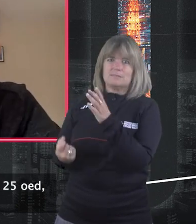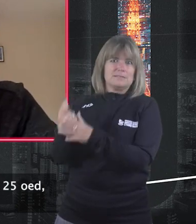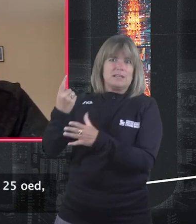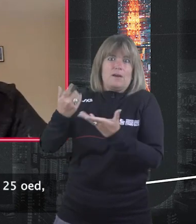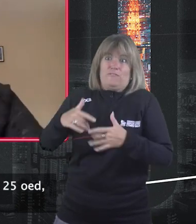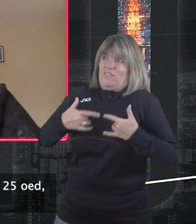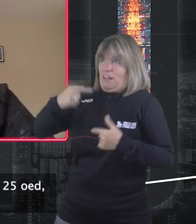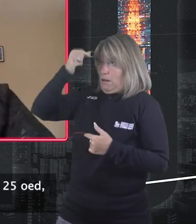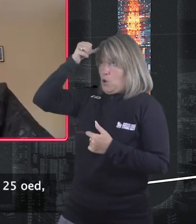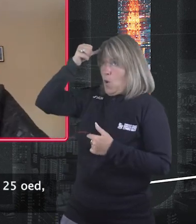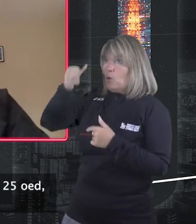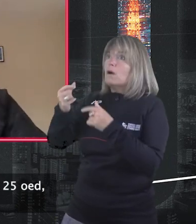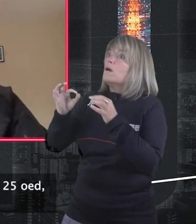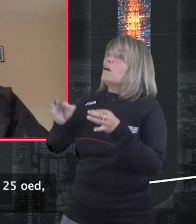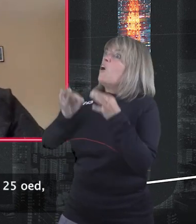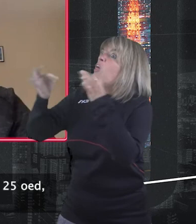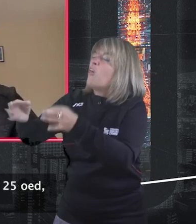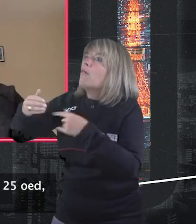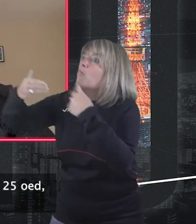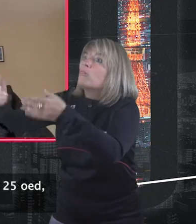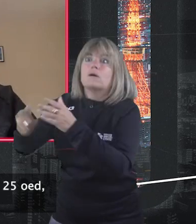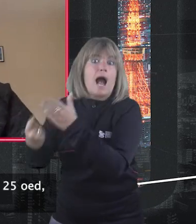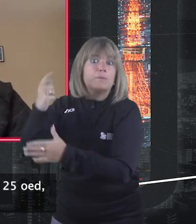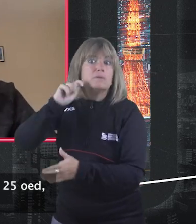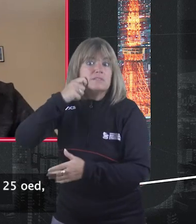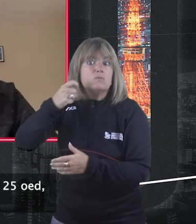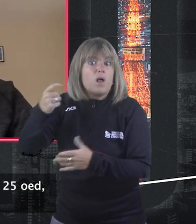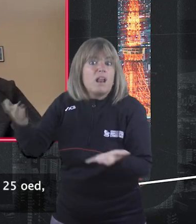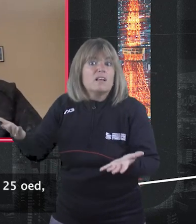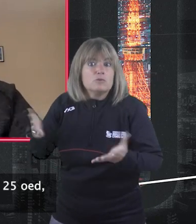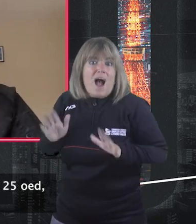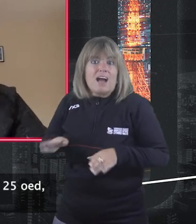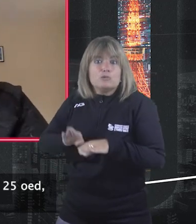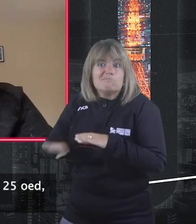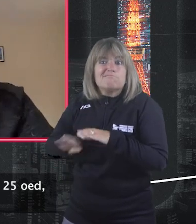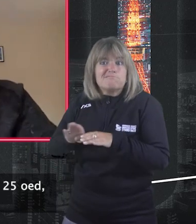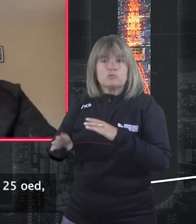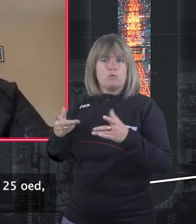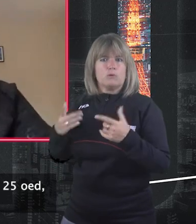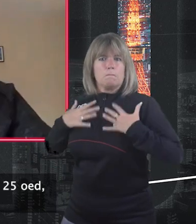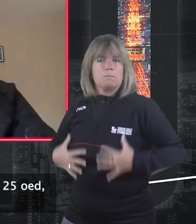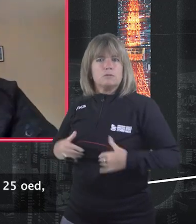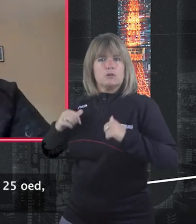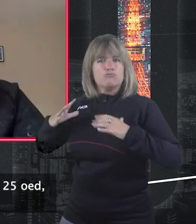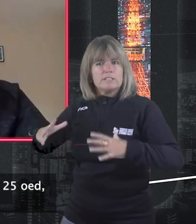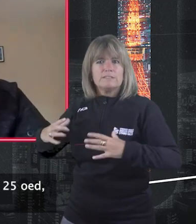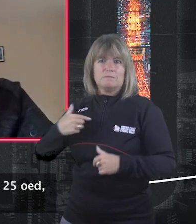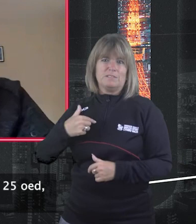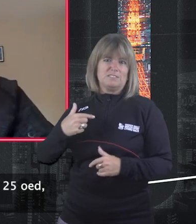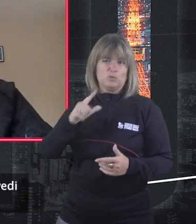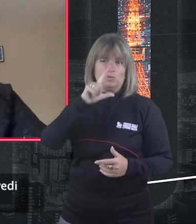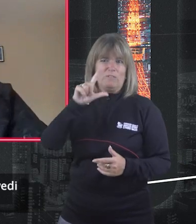in the best shape I want to be in ever. And you're, you know, 25 years old is a great age to be as an